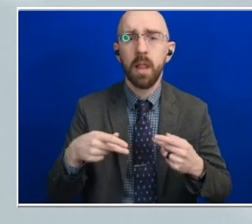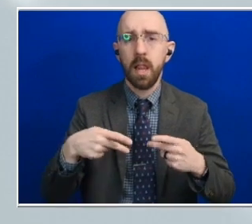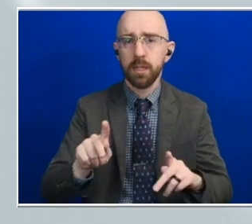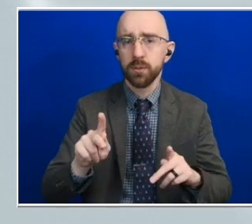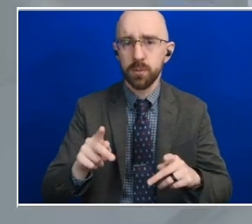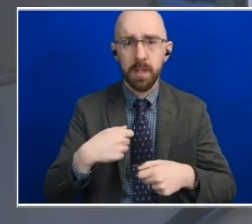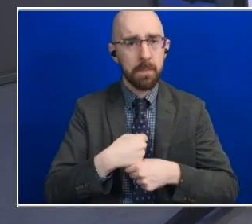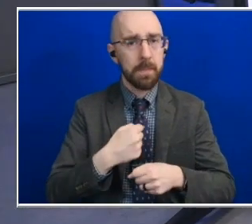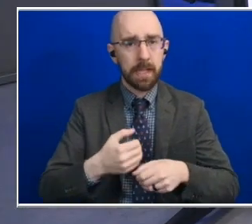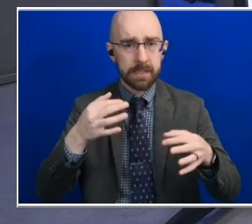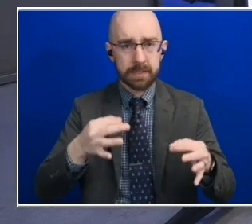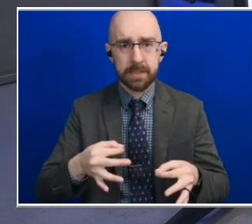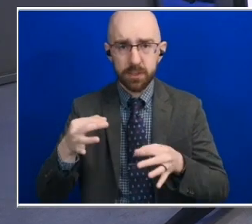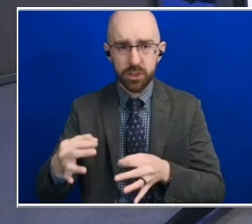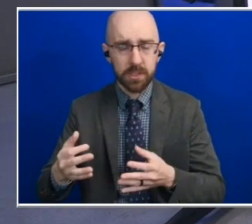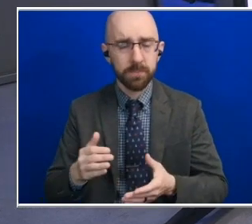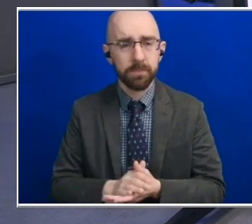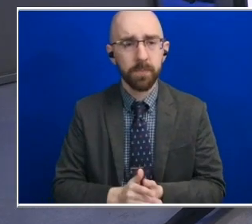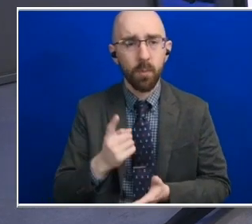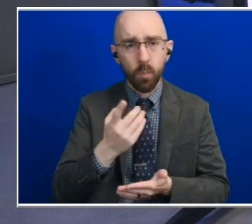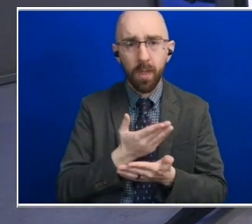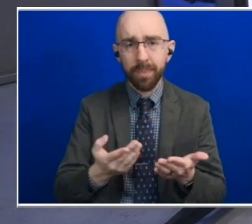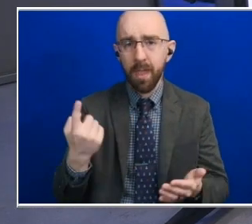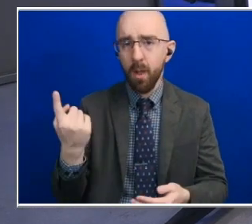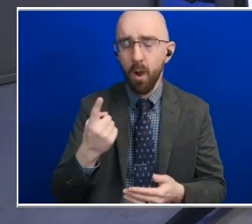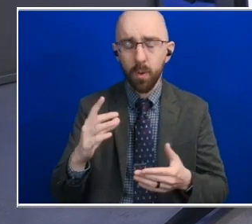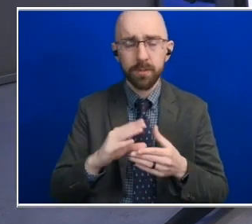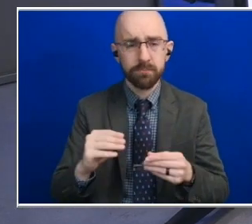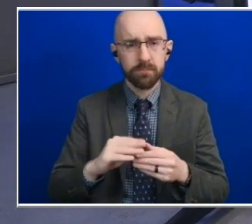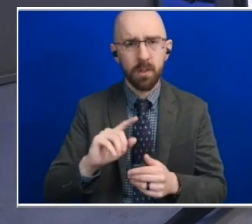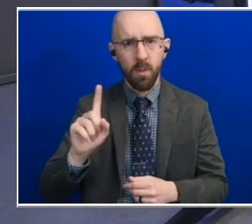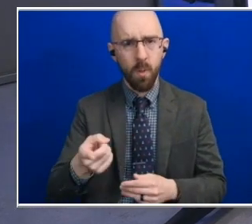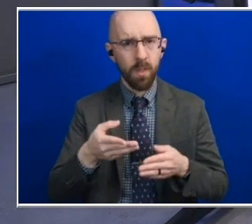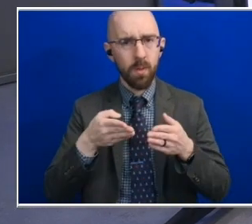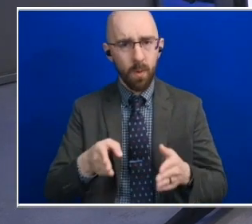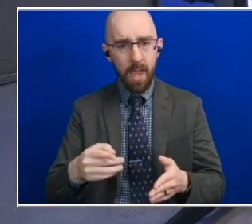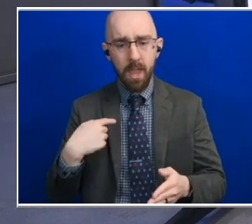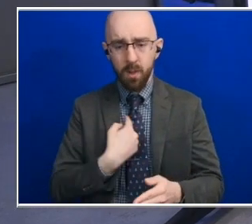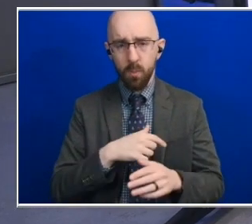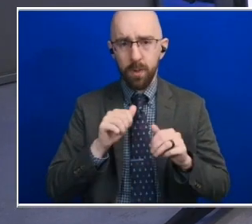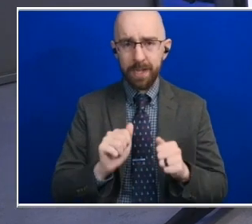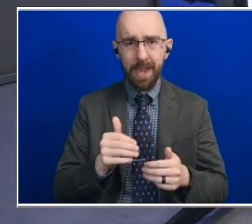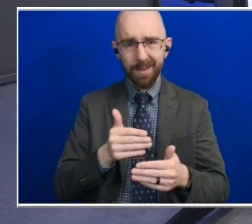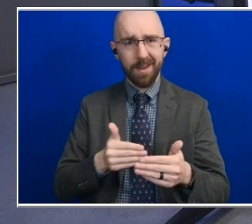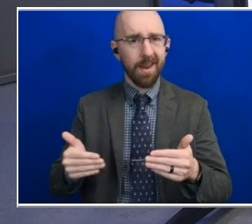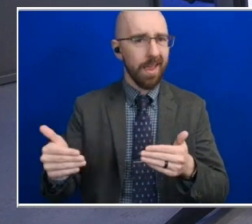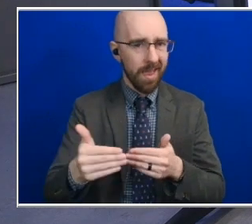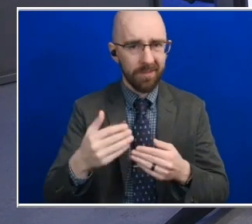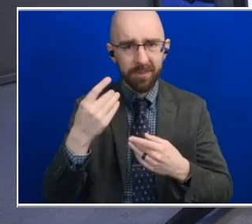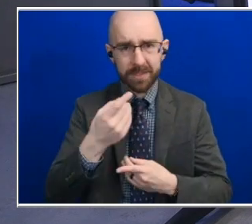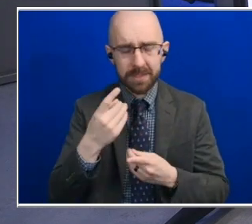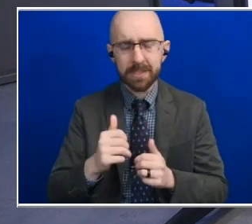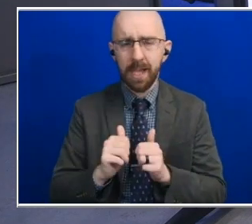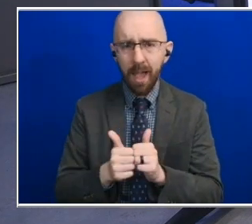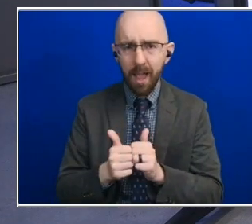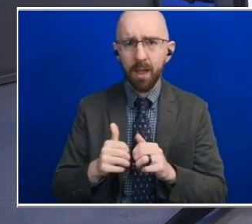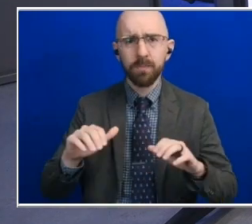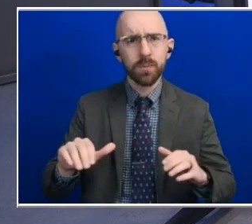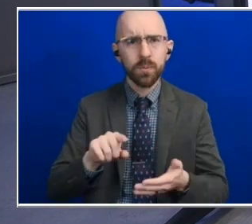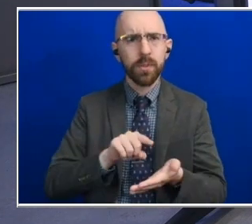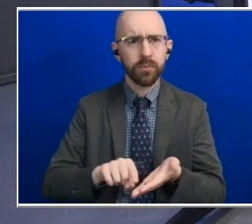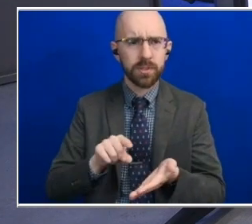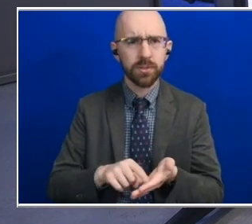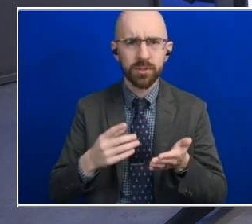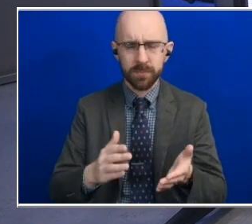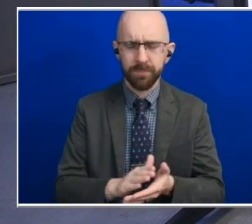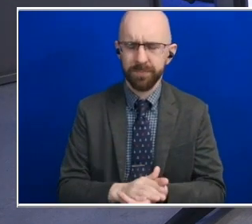One thing I always say is the only way, Steve, that we can get in front of these diseases is by doing the research. 100%. And if